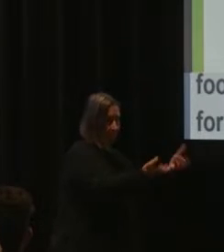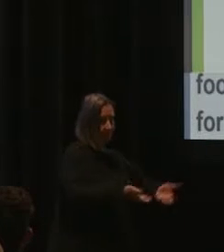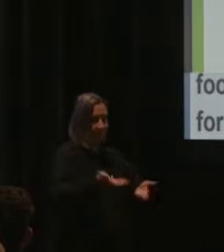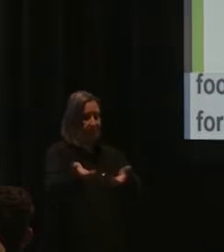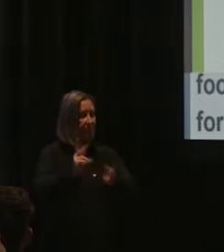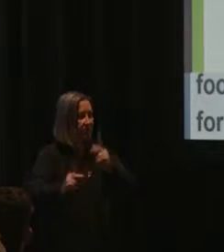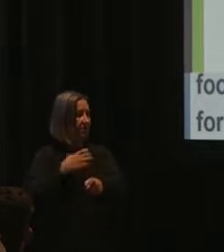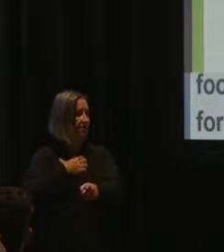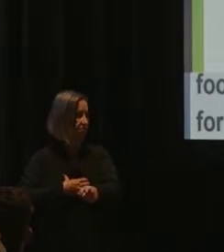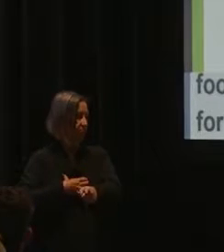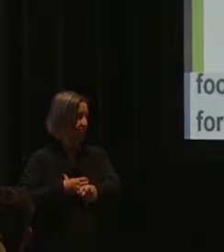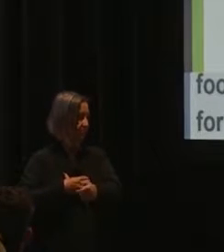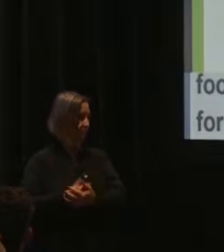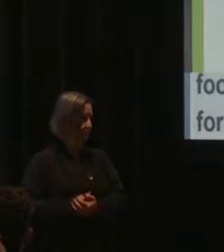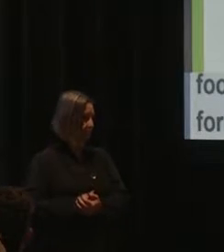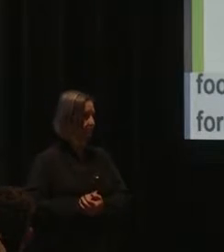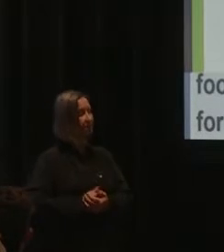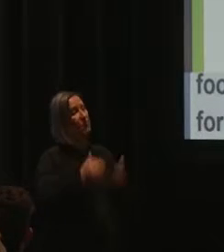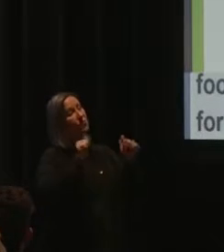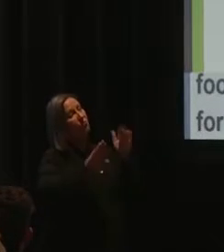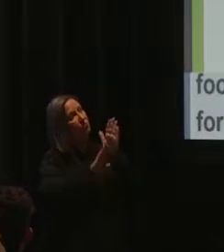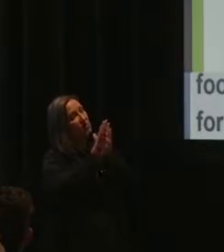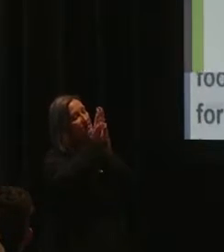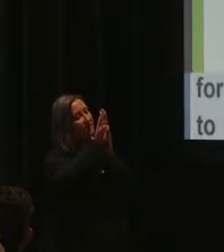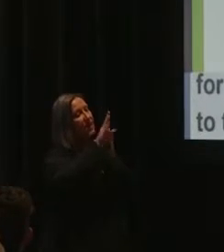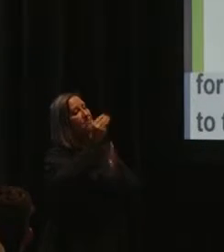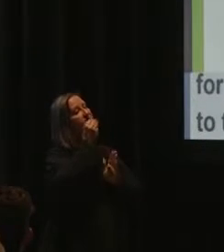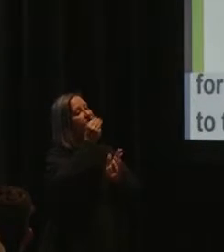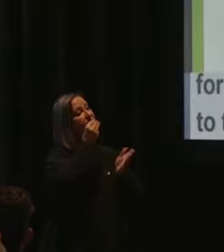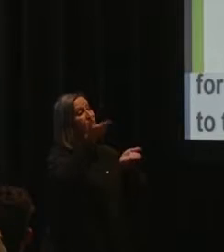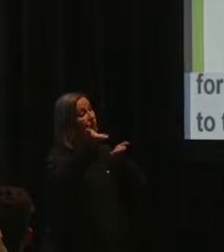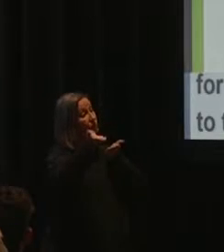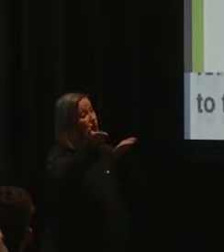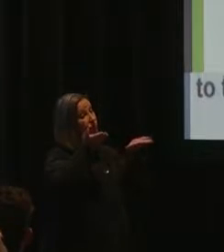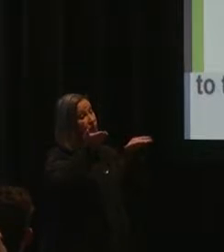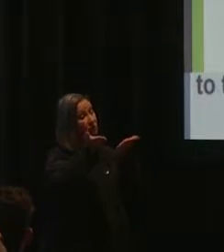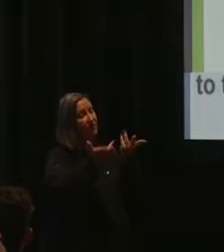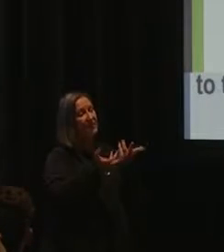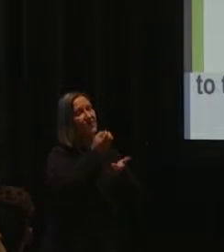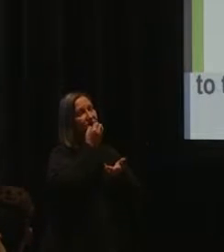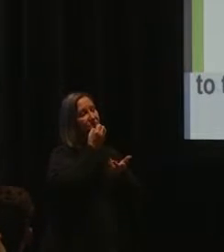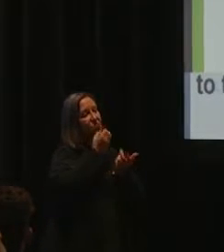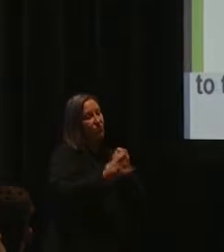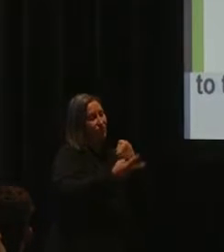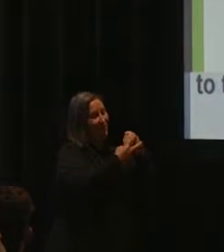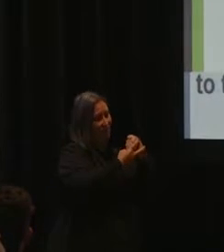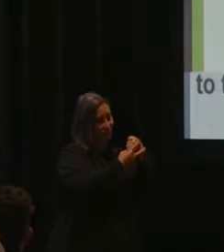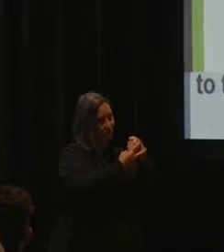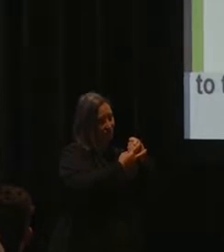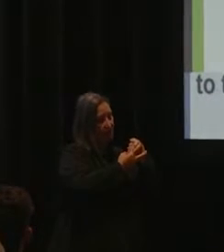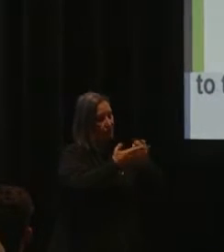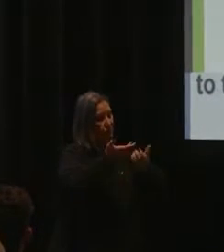A solution for this could be developing a food service, a food recovery service sector as